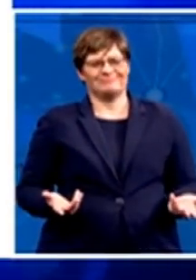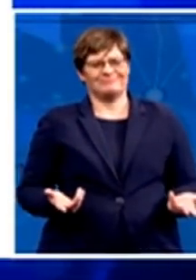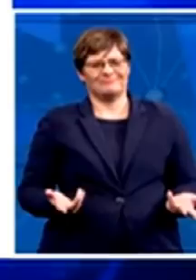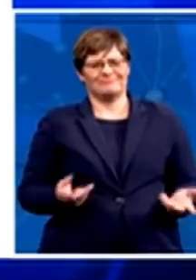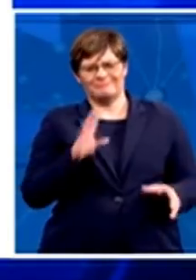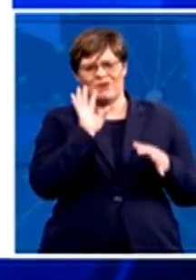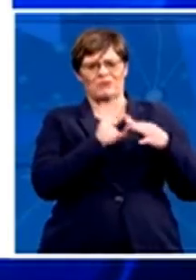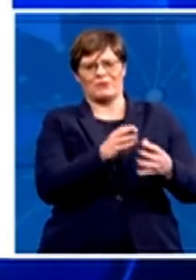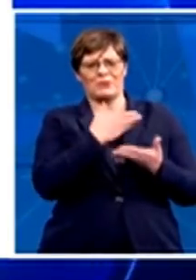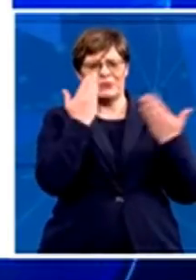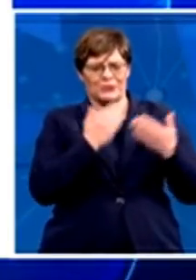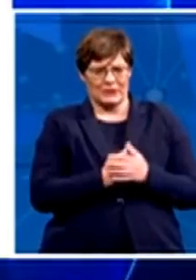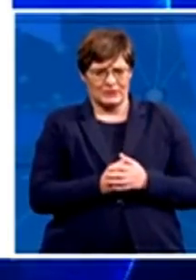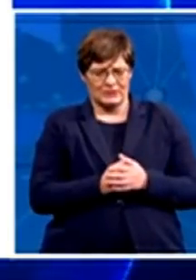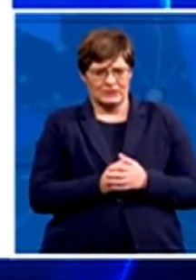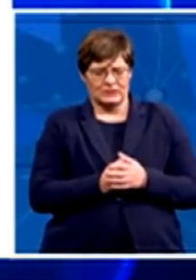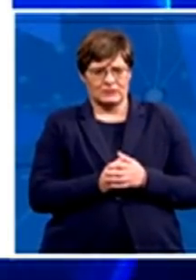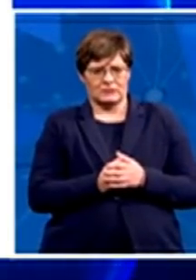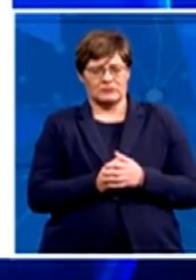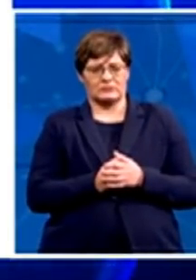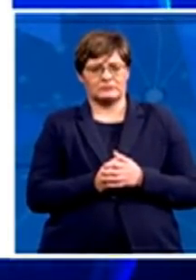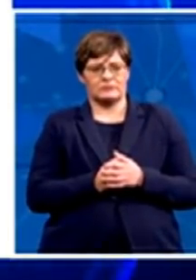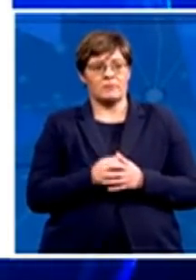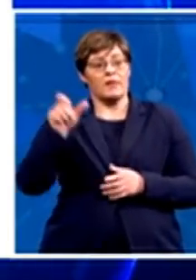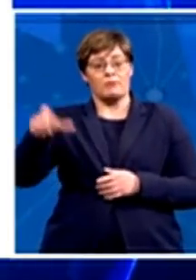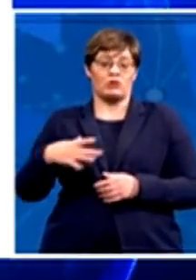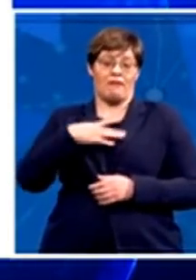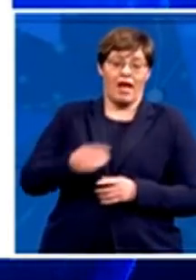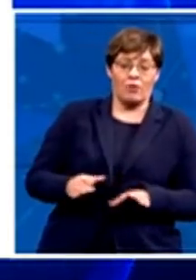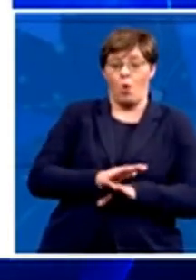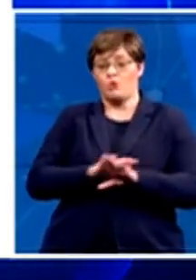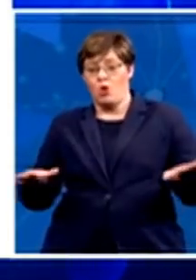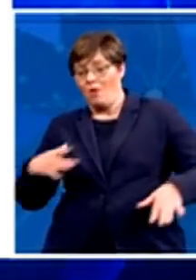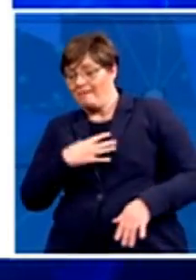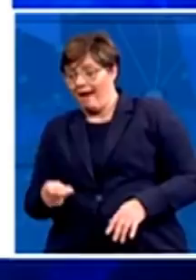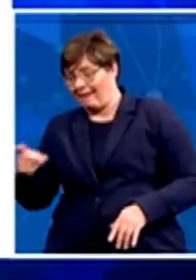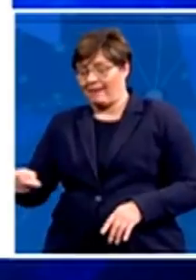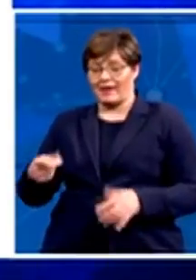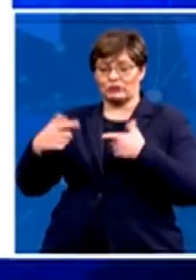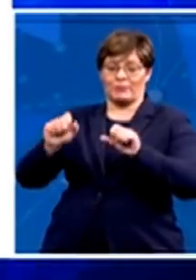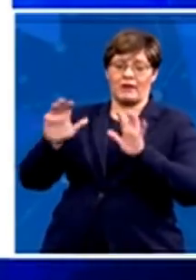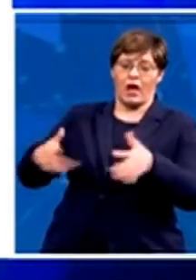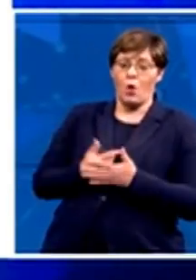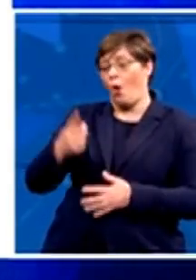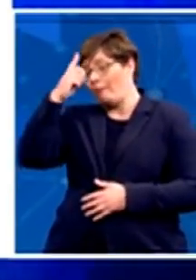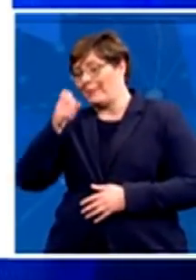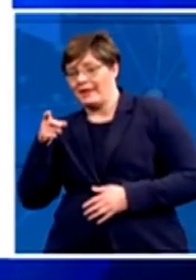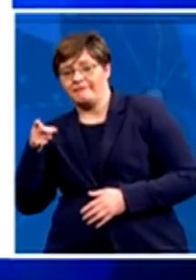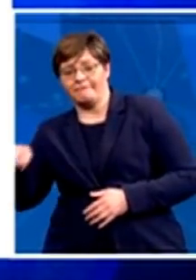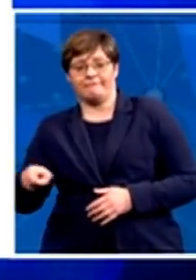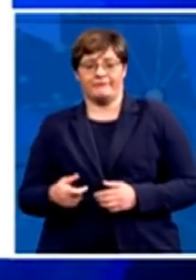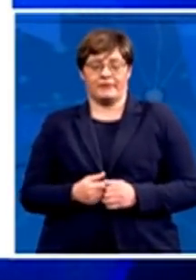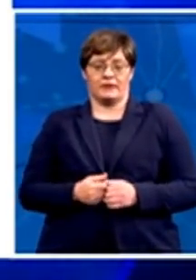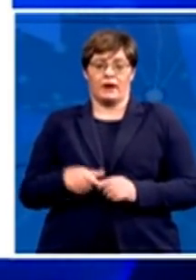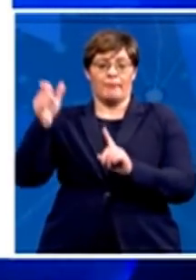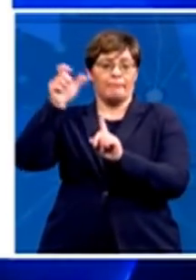someone likes or dislikes a Chapter 9 head, whether they believe that that person has